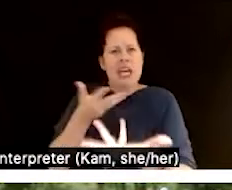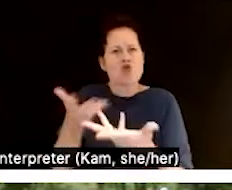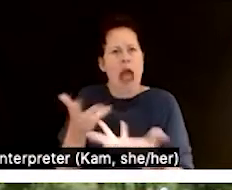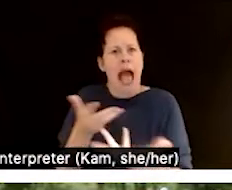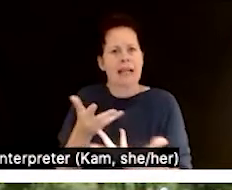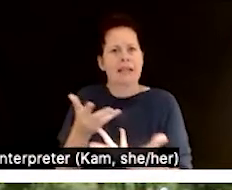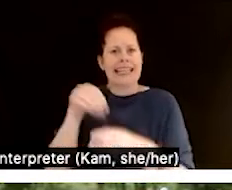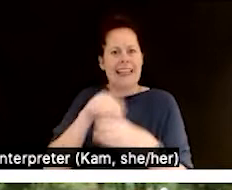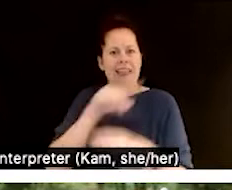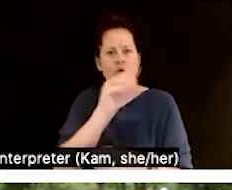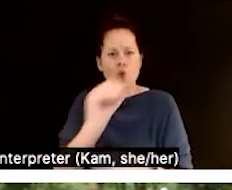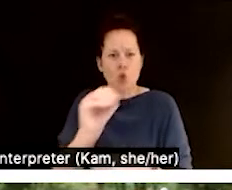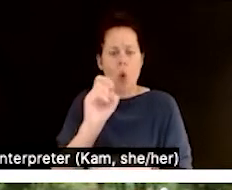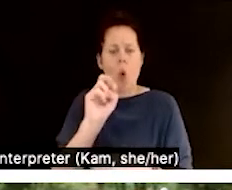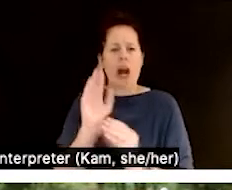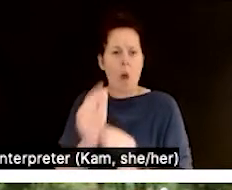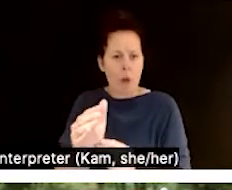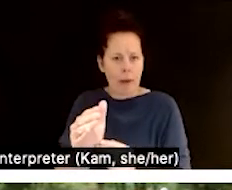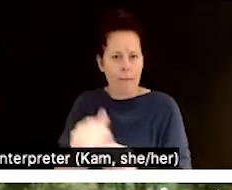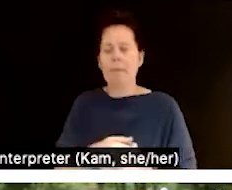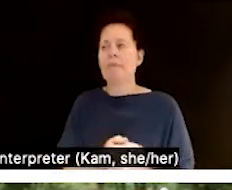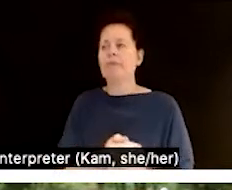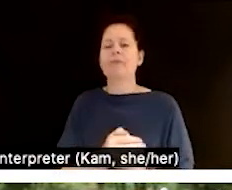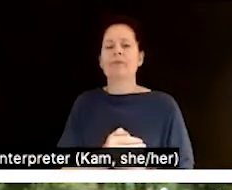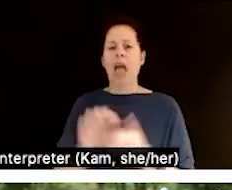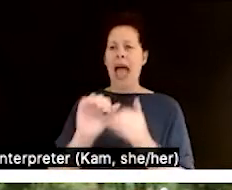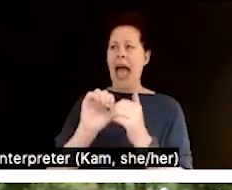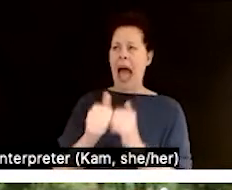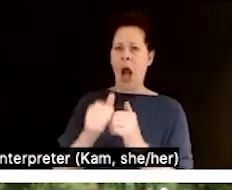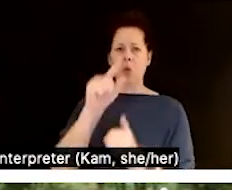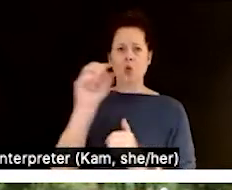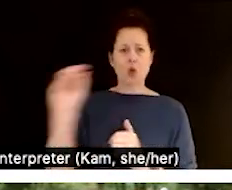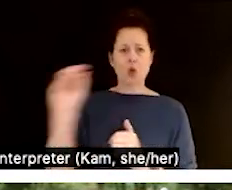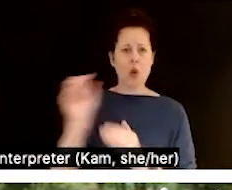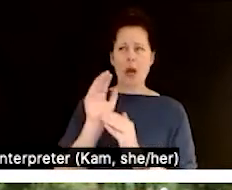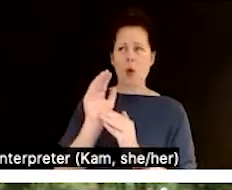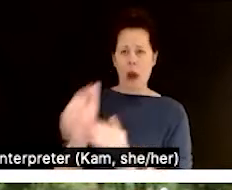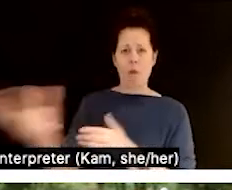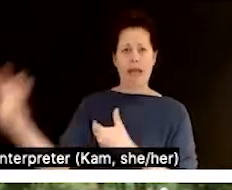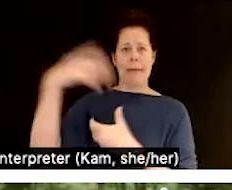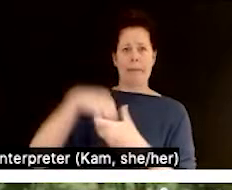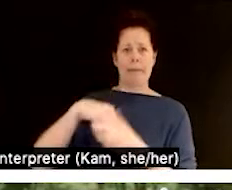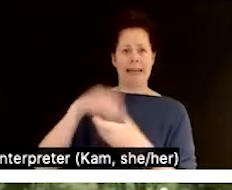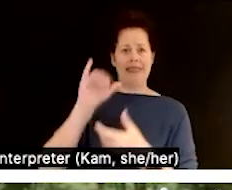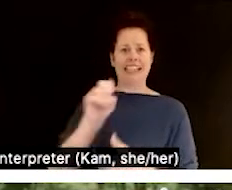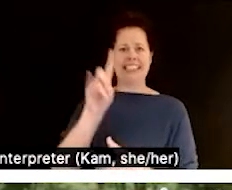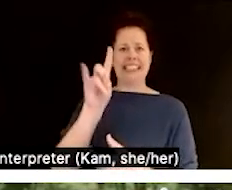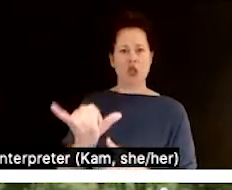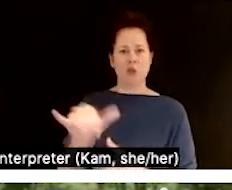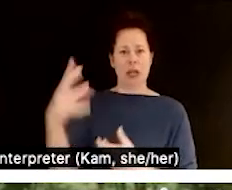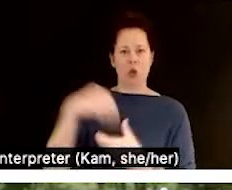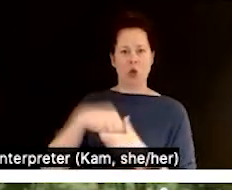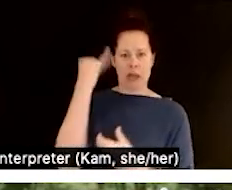certain zoos or aquariums were actually implementing sensory inclusion. And so some of the learnings that we really talked about